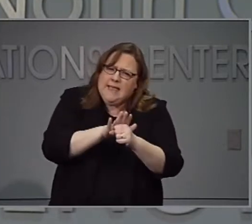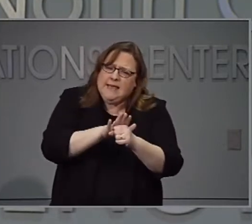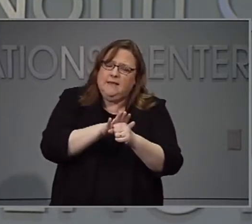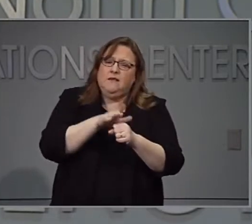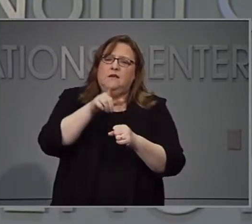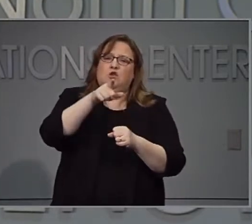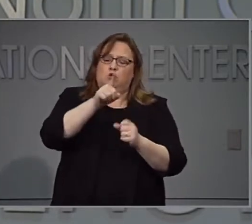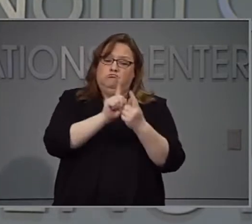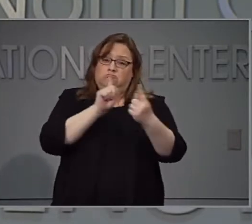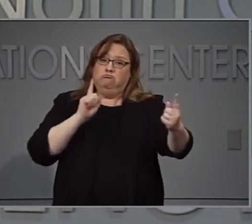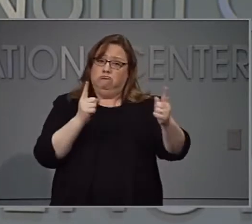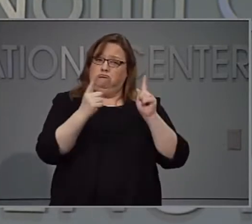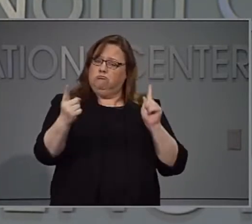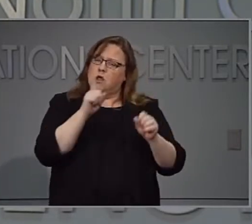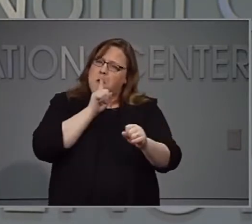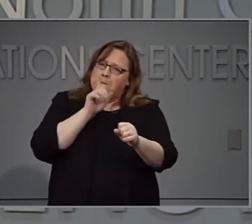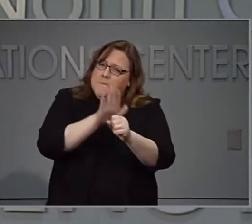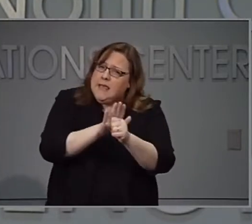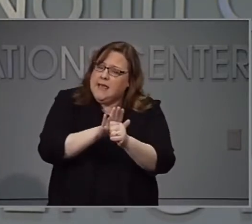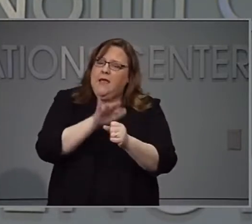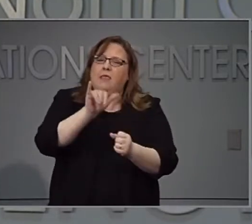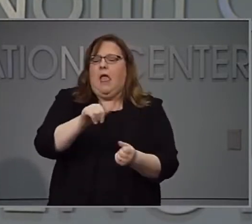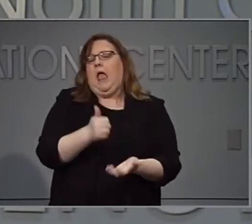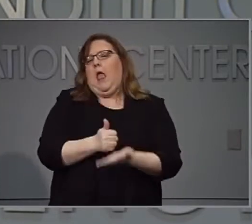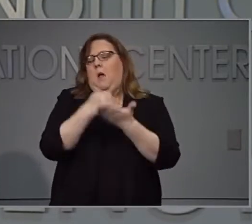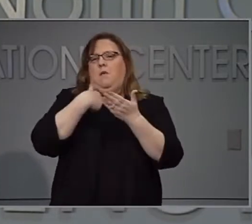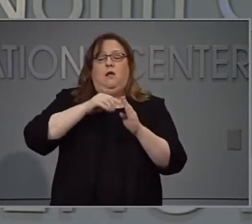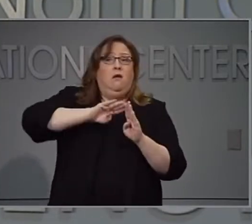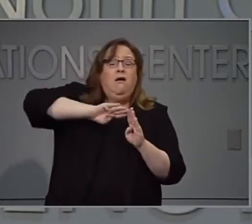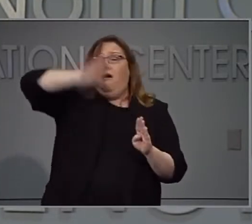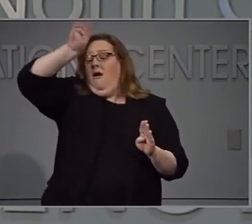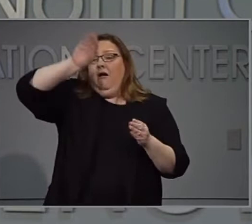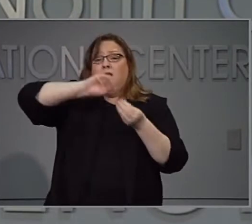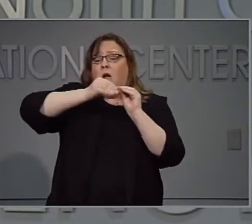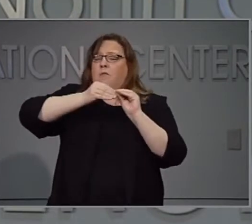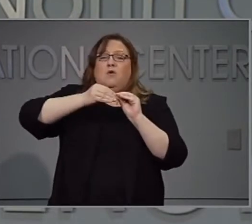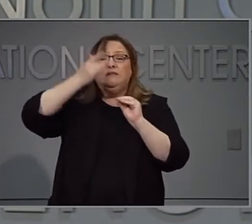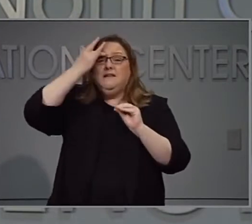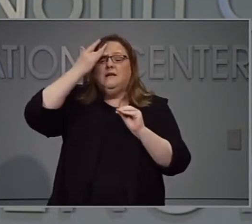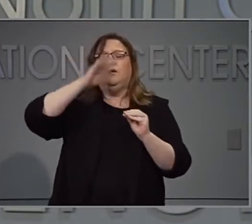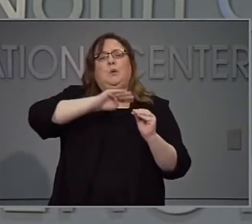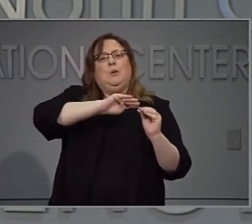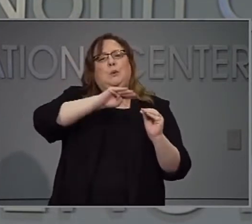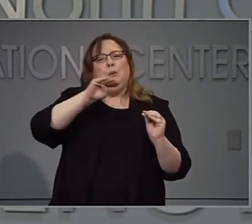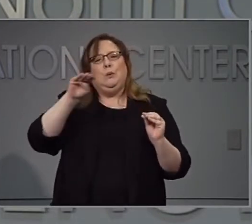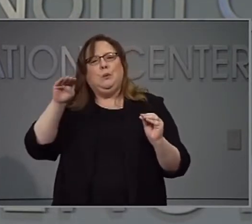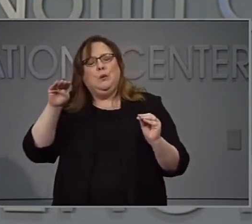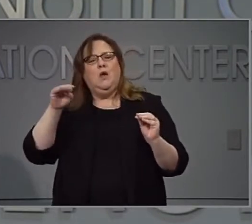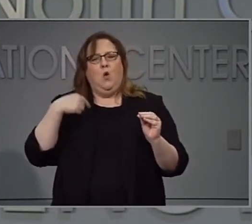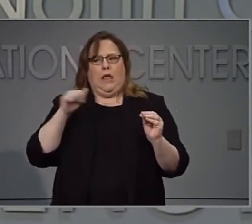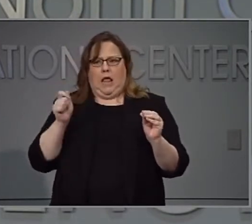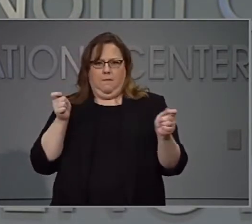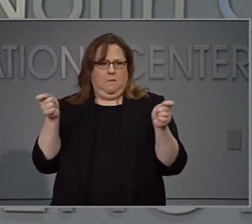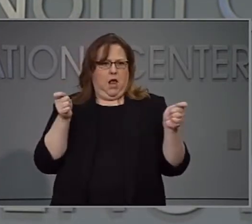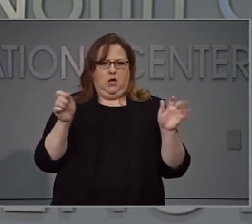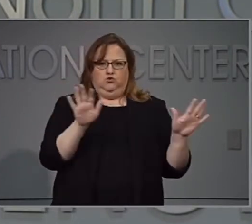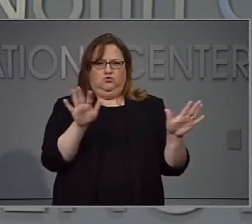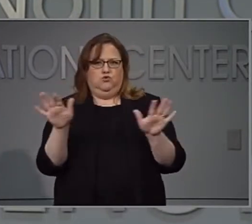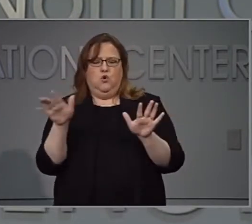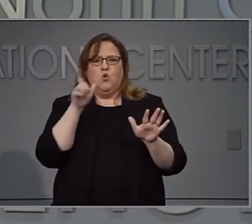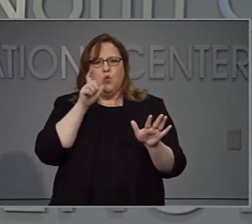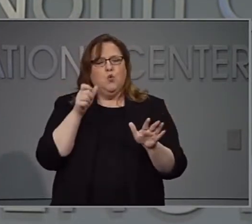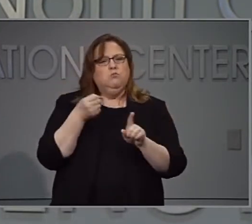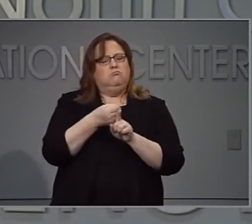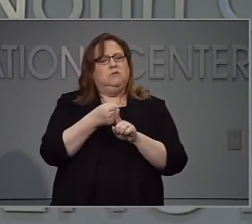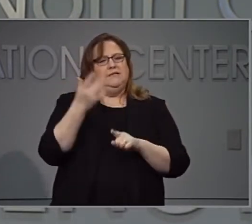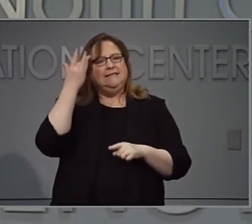curve and ensuring this event is manageable for our healthcare system. Well, we thank you for that. So in closing, don't forget to look